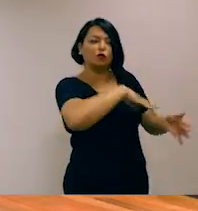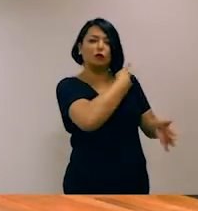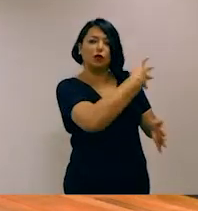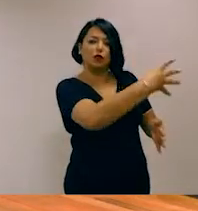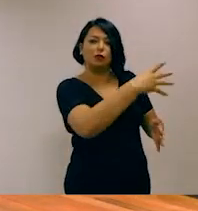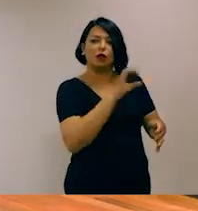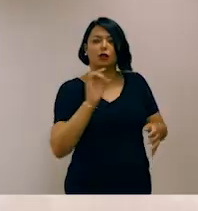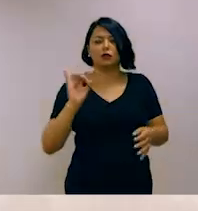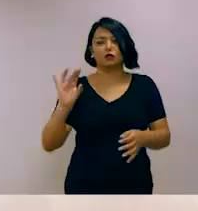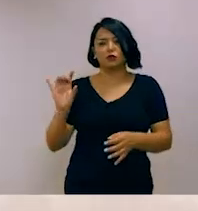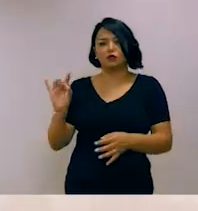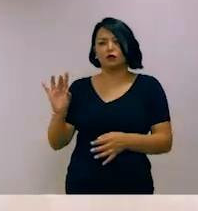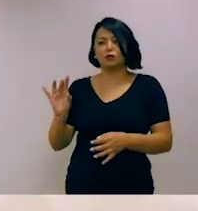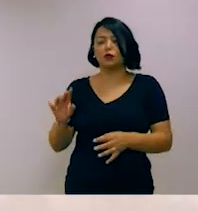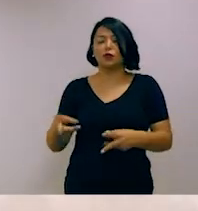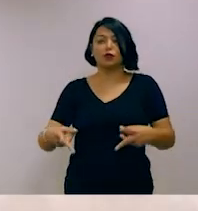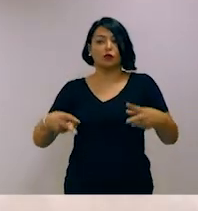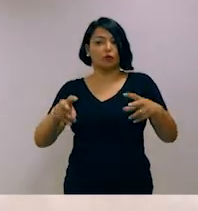single table. It's the